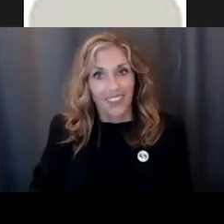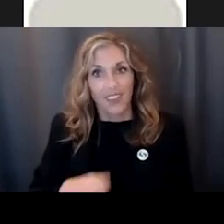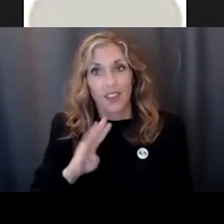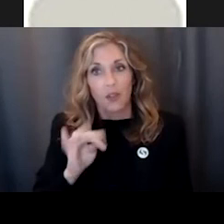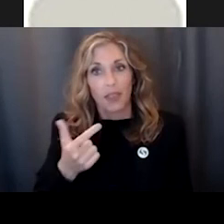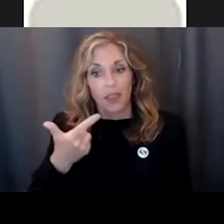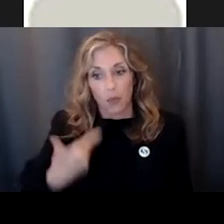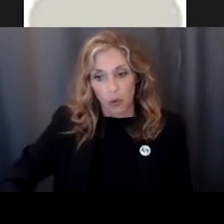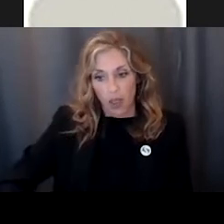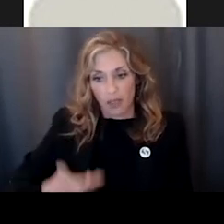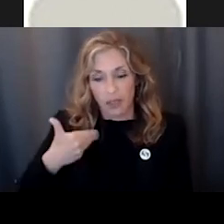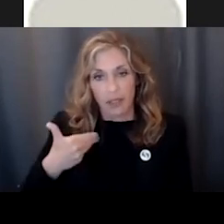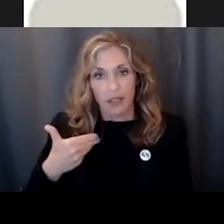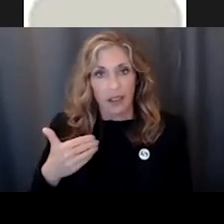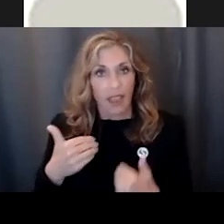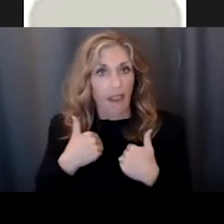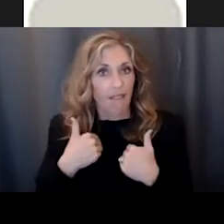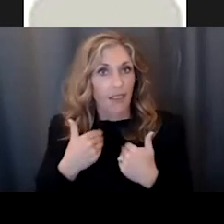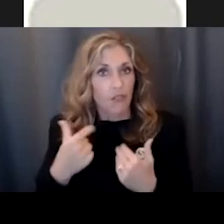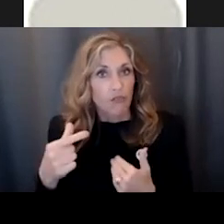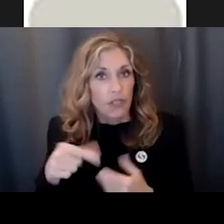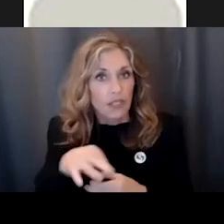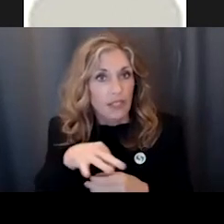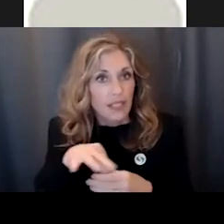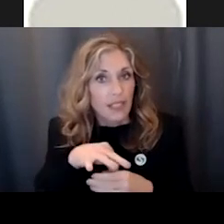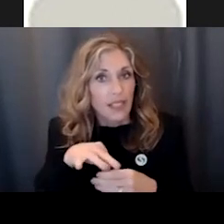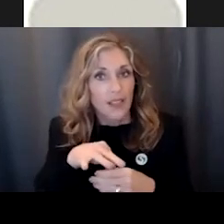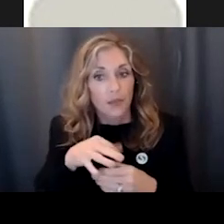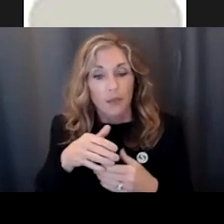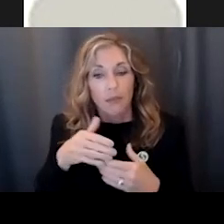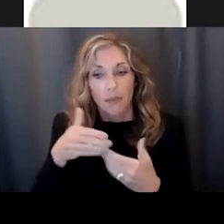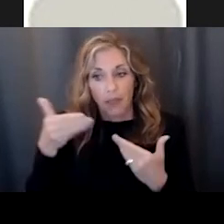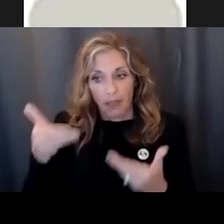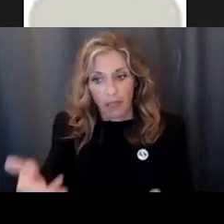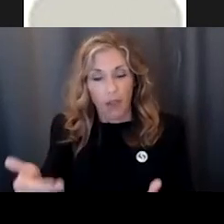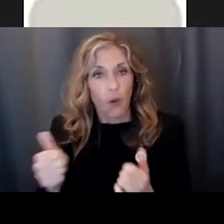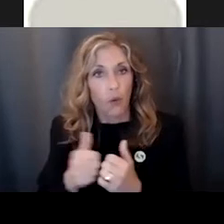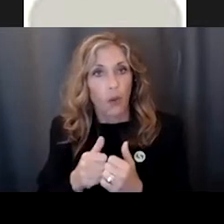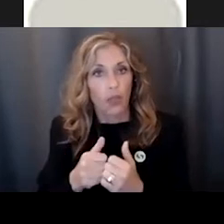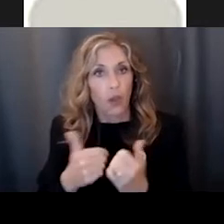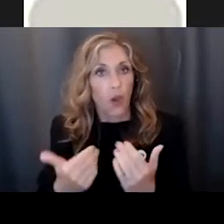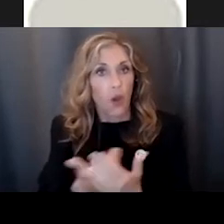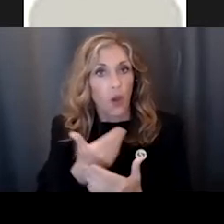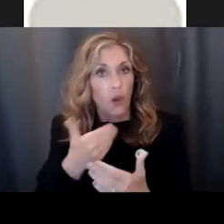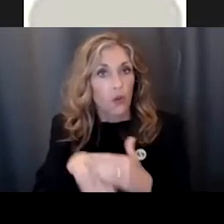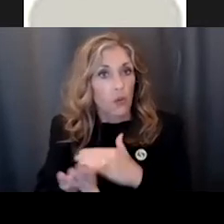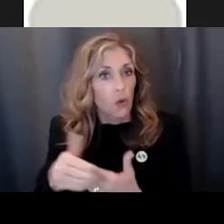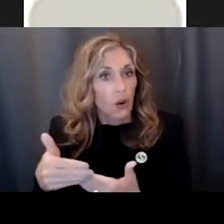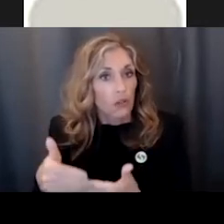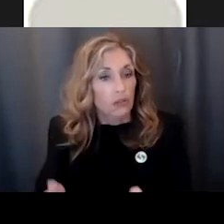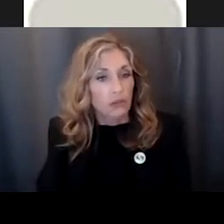being present with our newborn children for a while and locking out the world, and that's okay. So you guys,